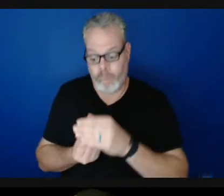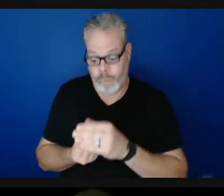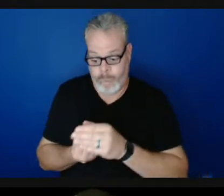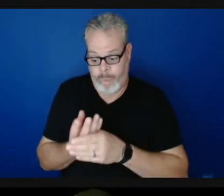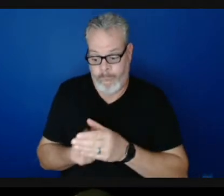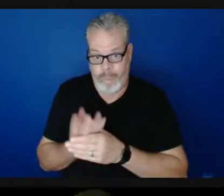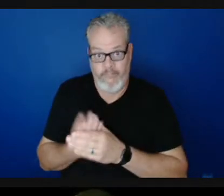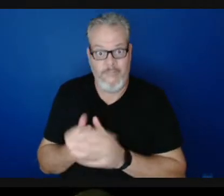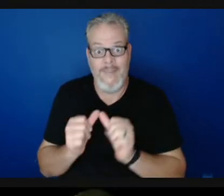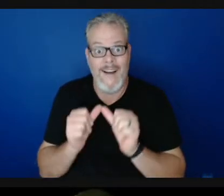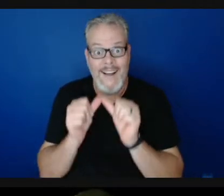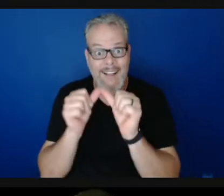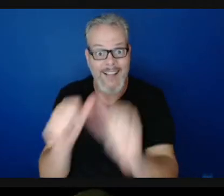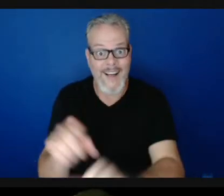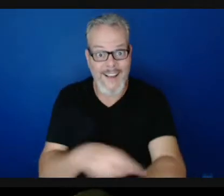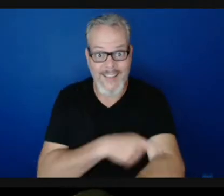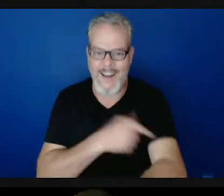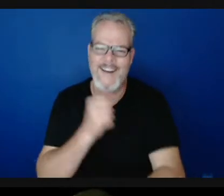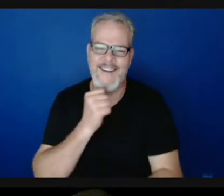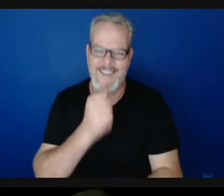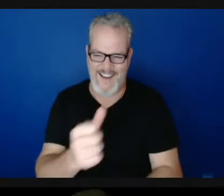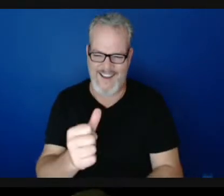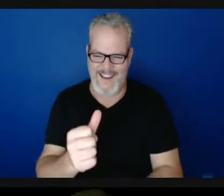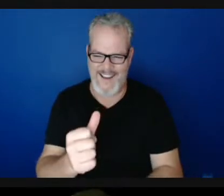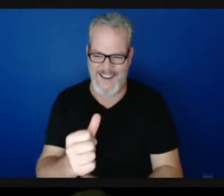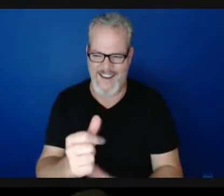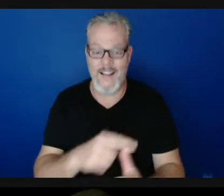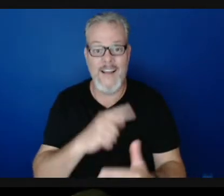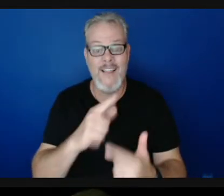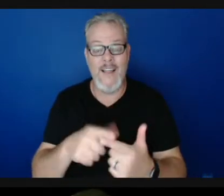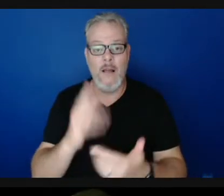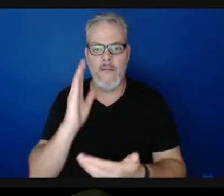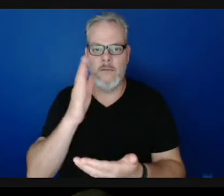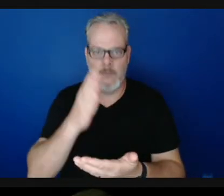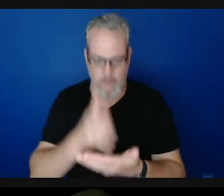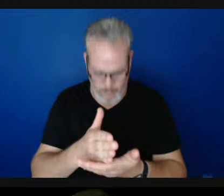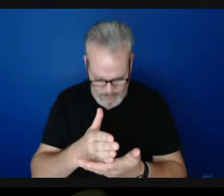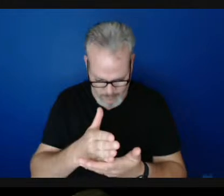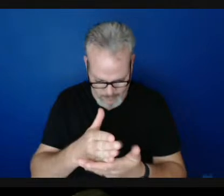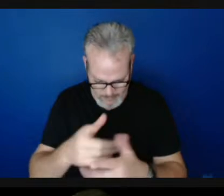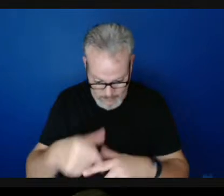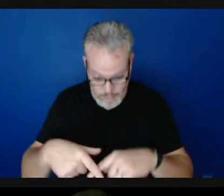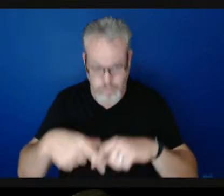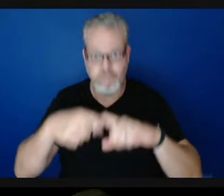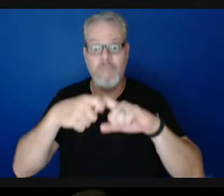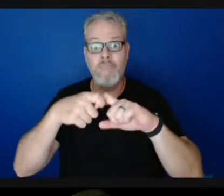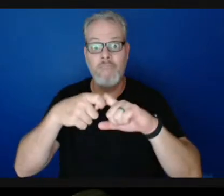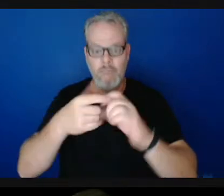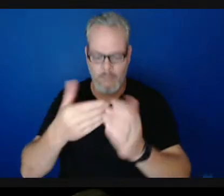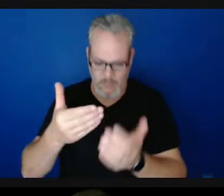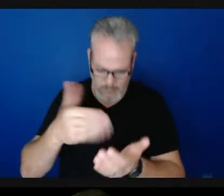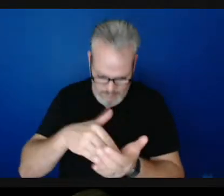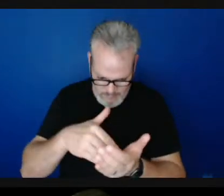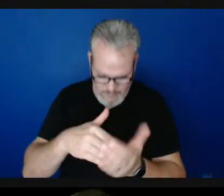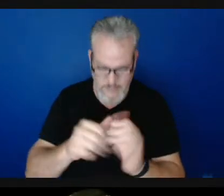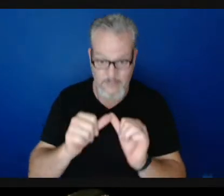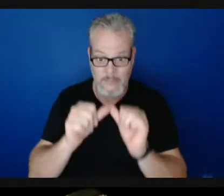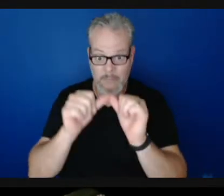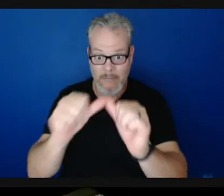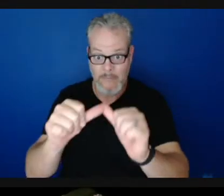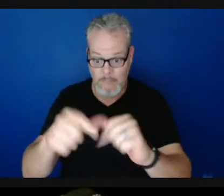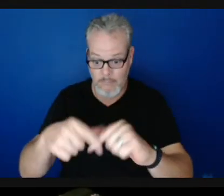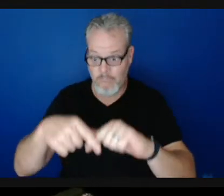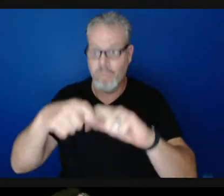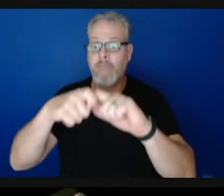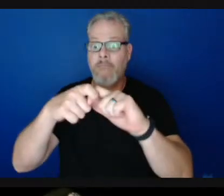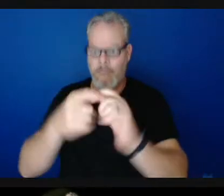so it continues stretching, sags, continues, and then finally here's this longest third episode that does most of the